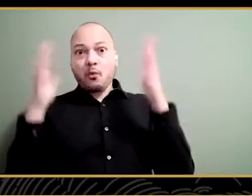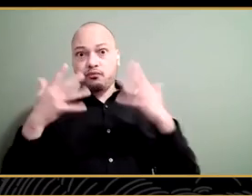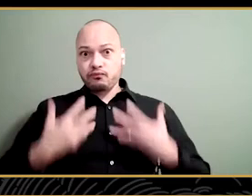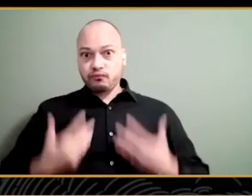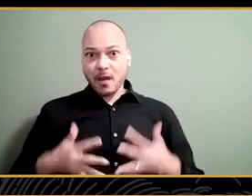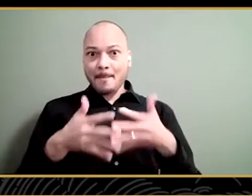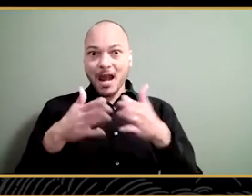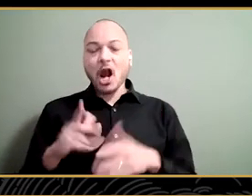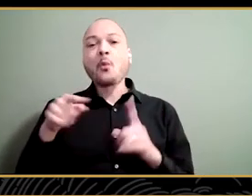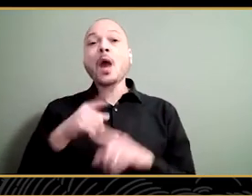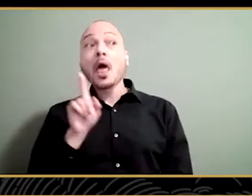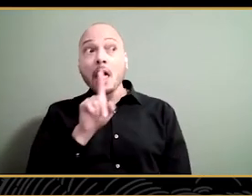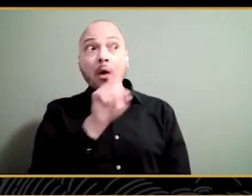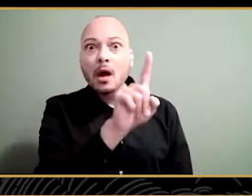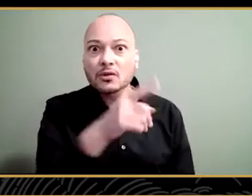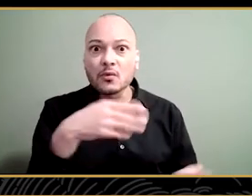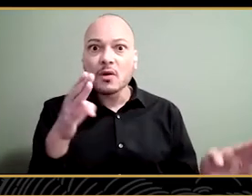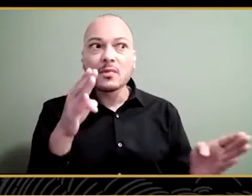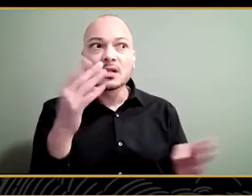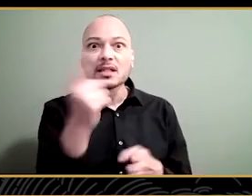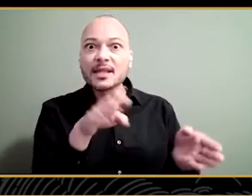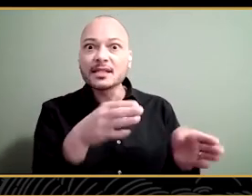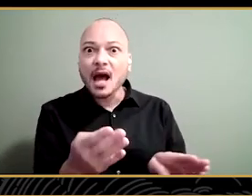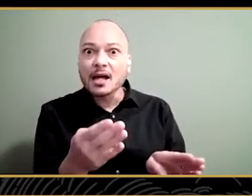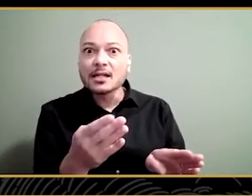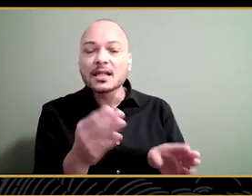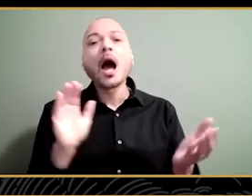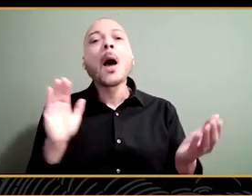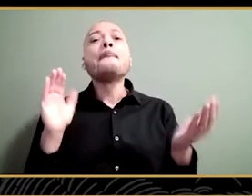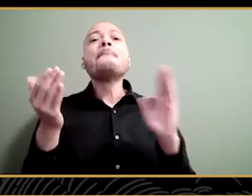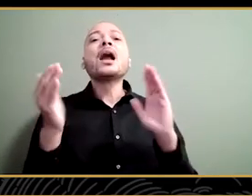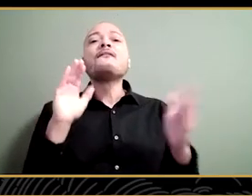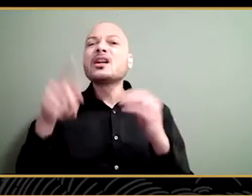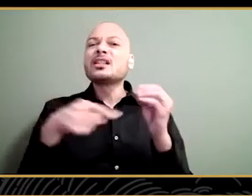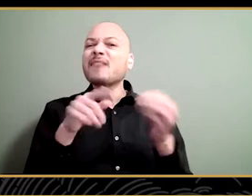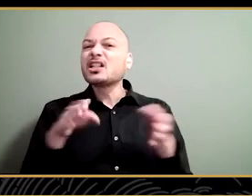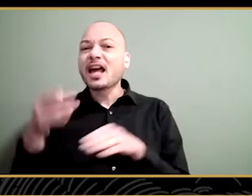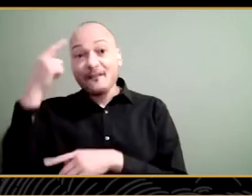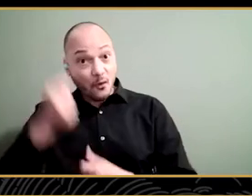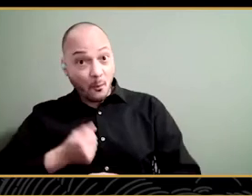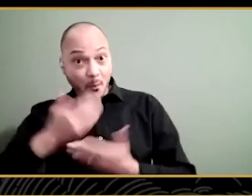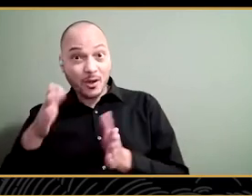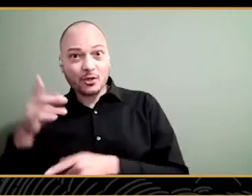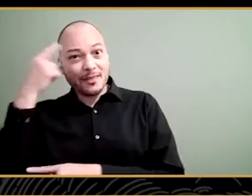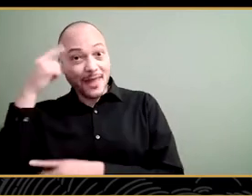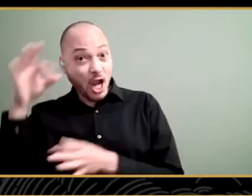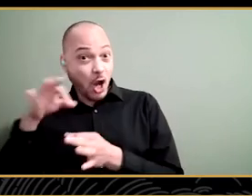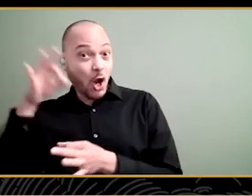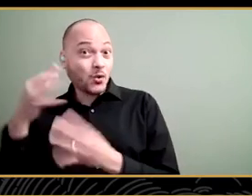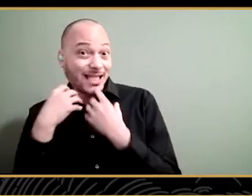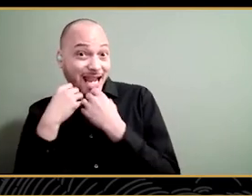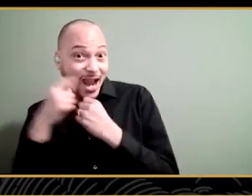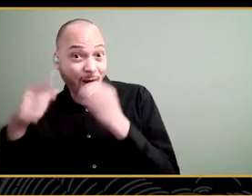room something dies. Metaphors about death are for poets who think ghosts care about